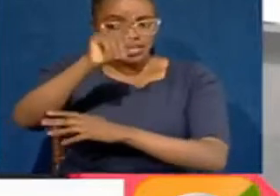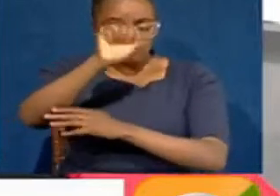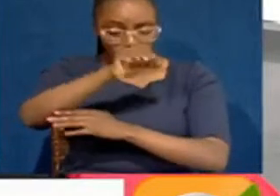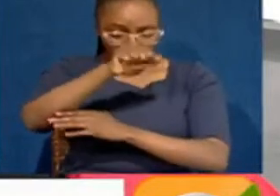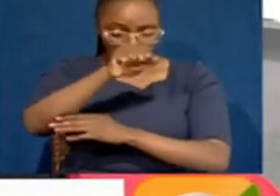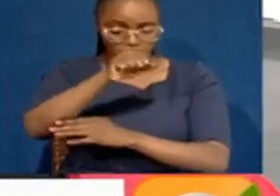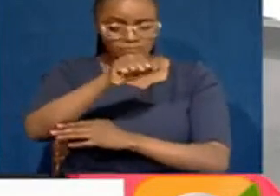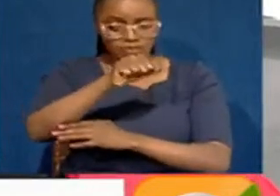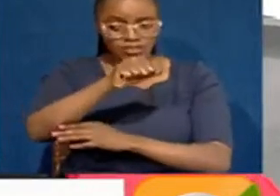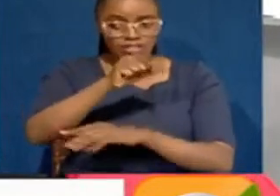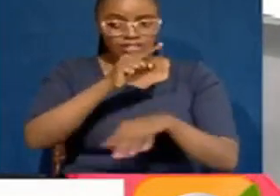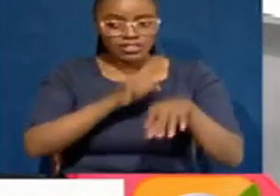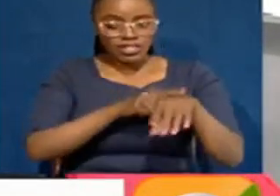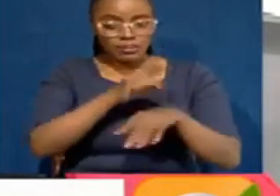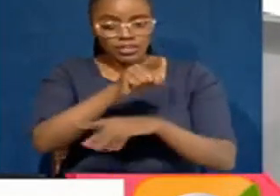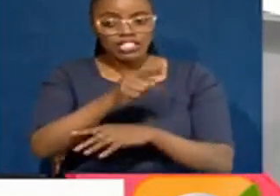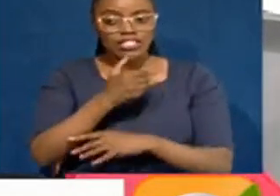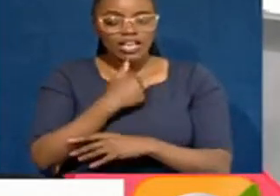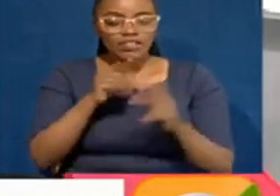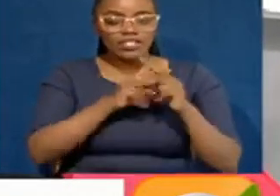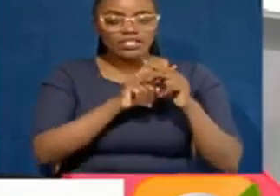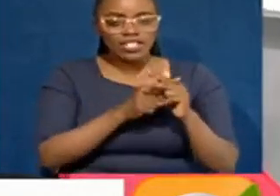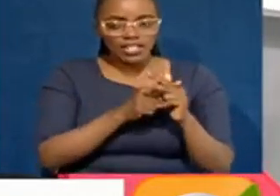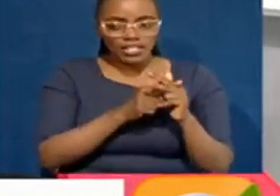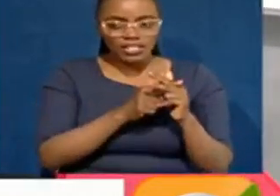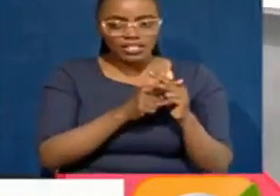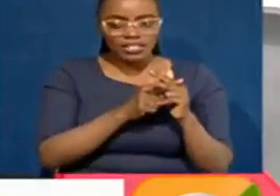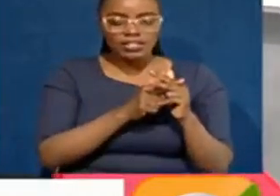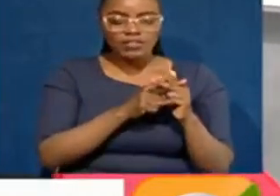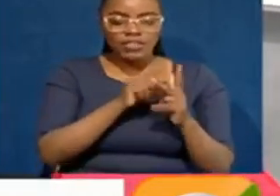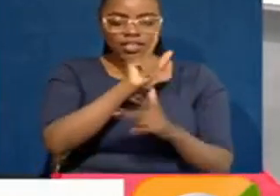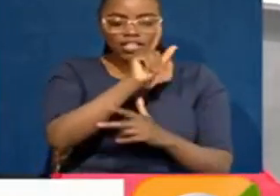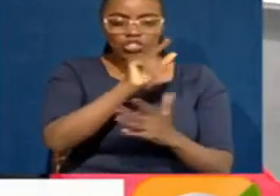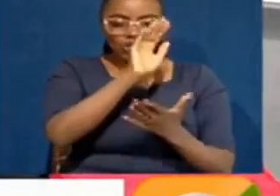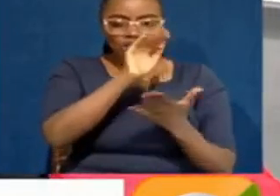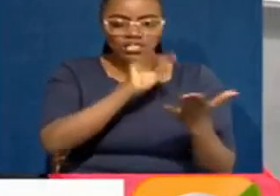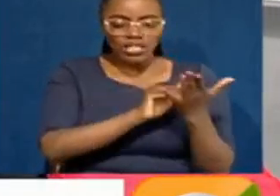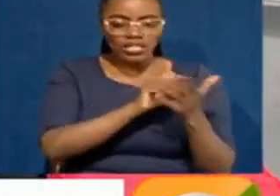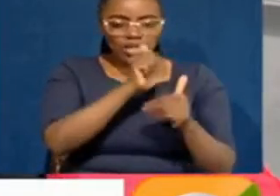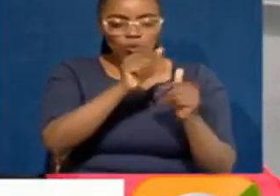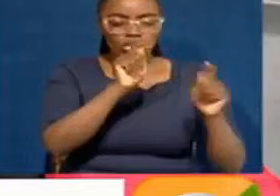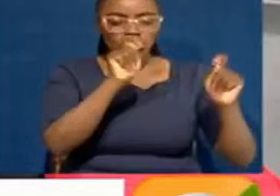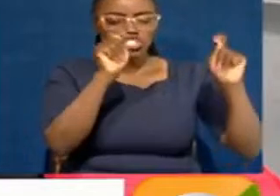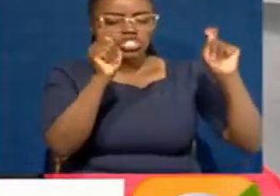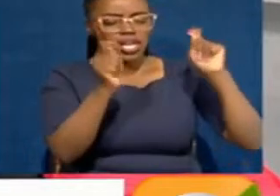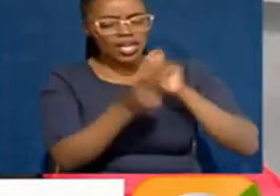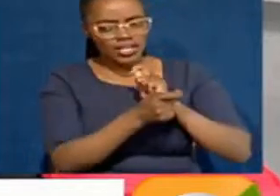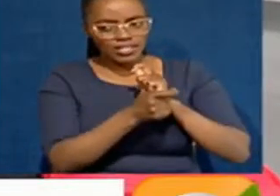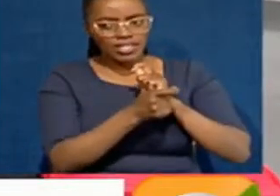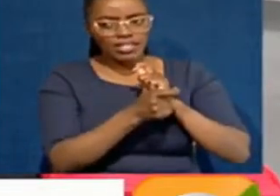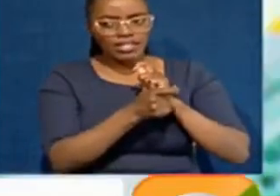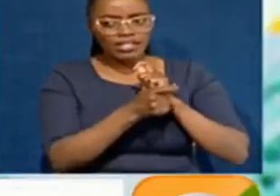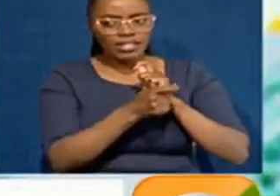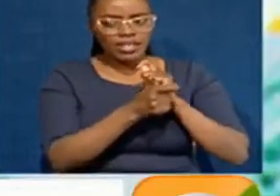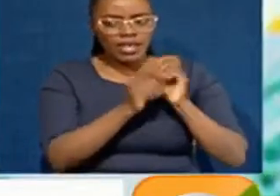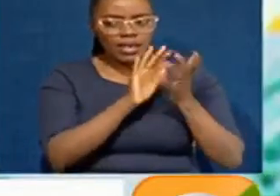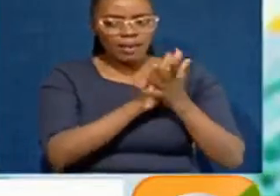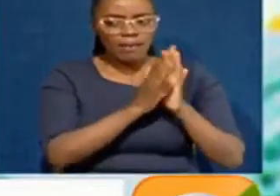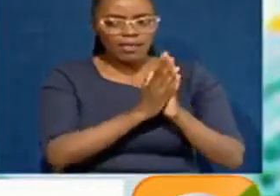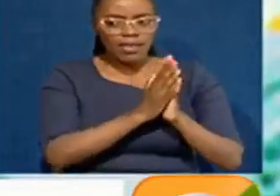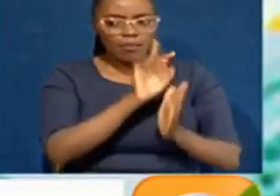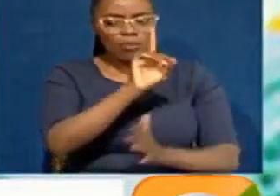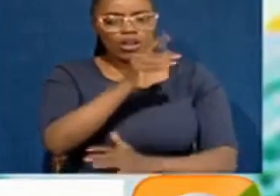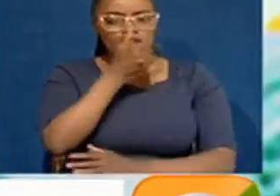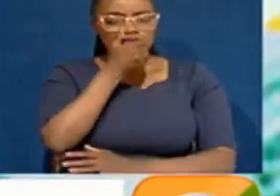the center started as a drought monitoring center, which evolved into actually one of the